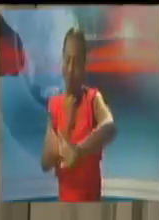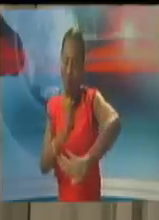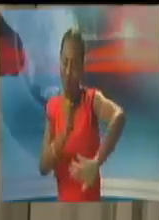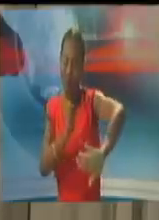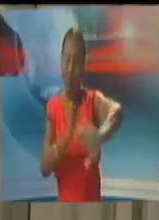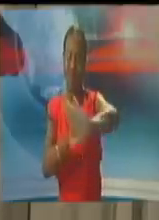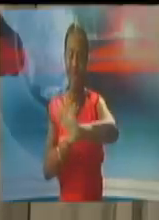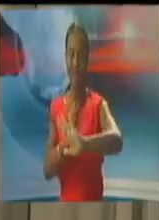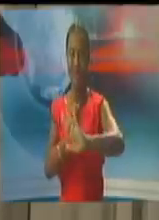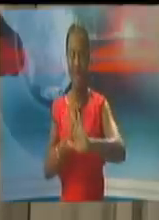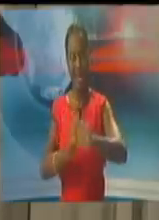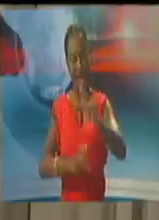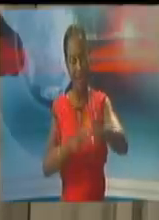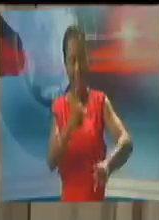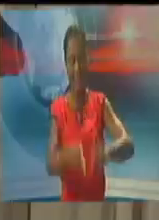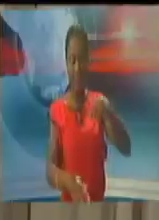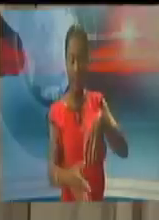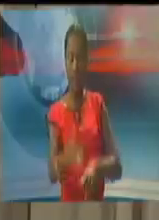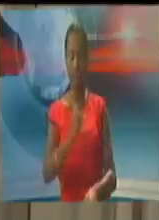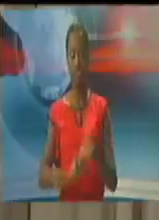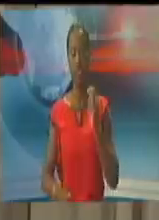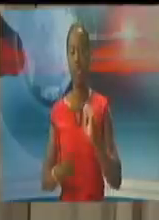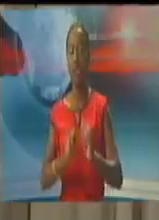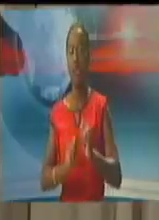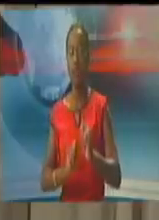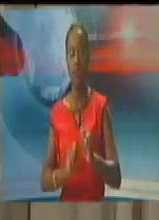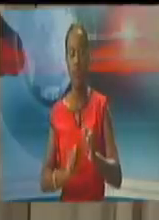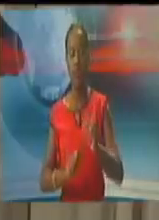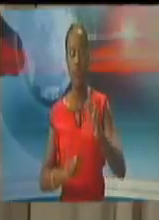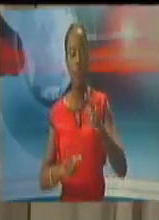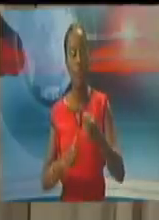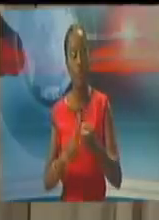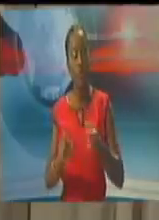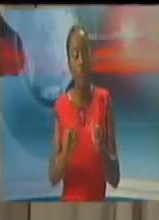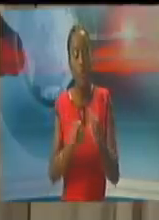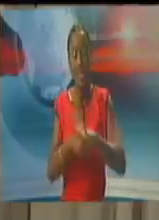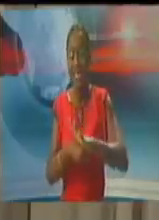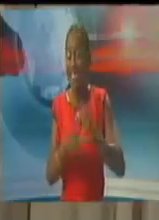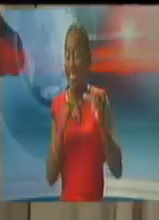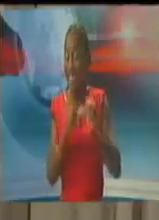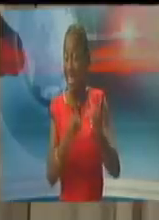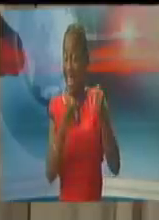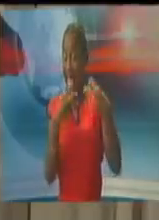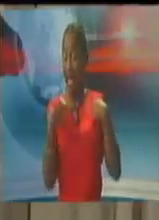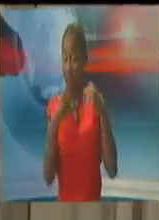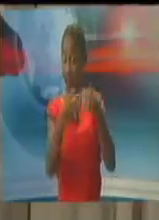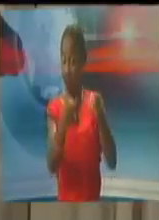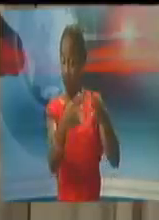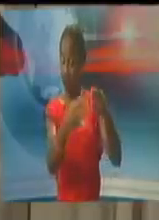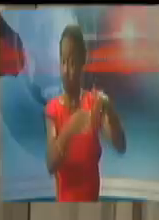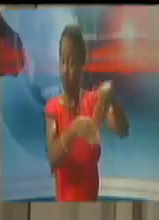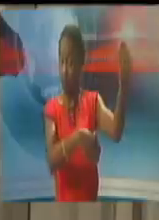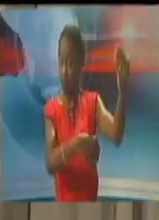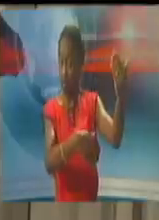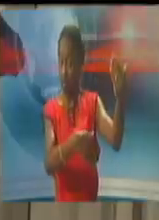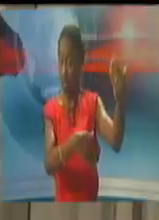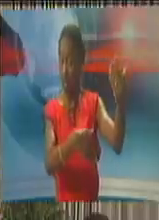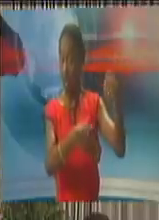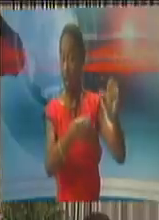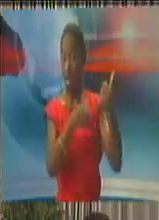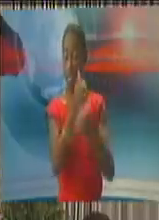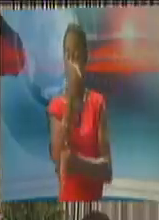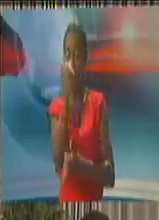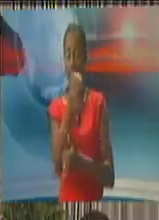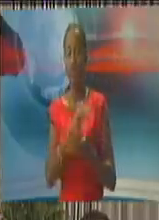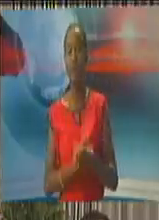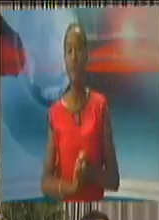or the importation of the COVID-19 virus when it is still rampant outside there globally. Okay, so let me take the second part